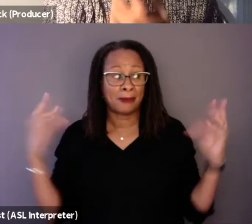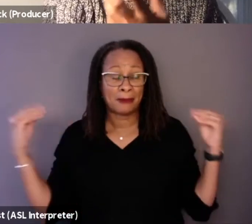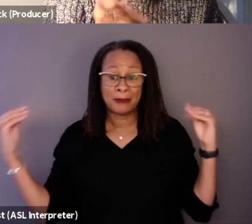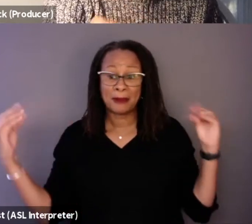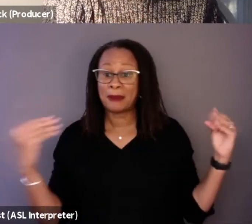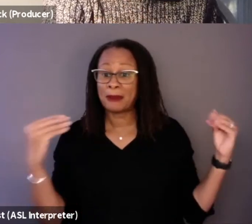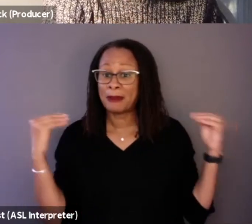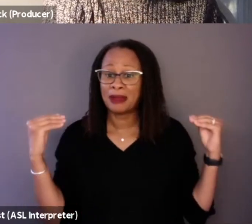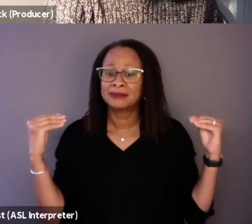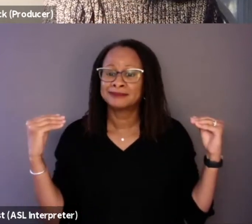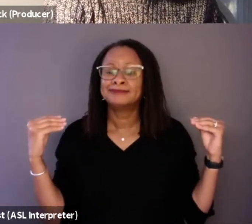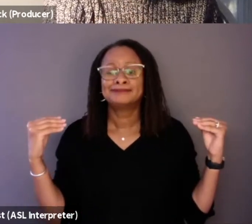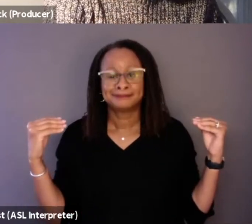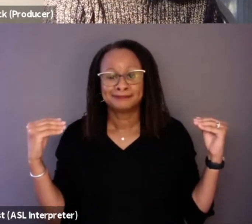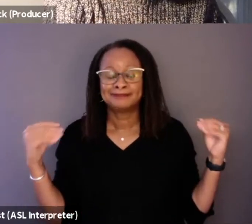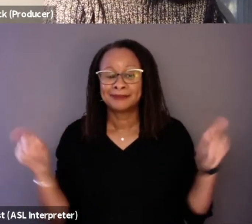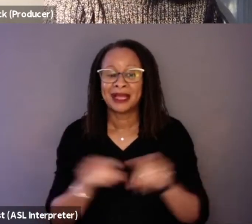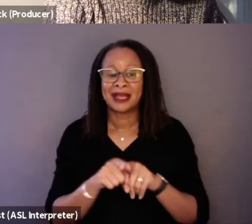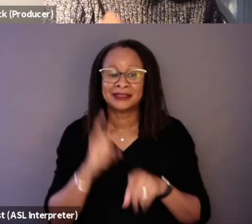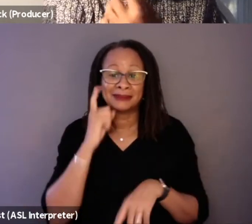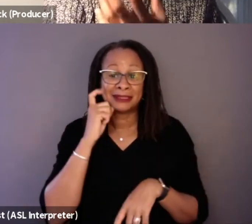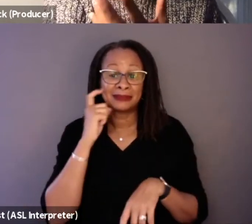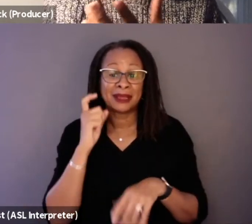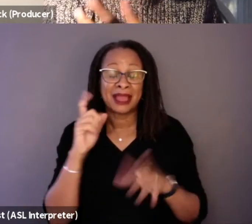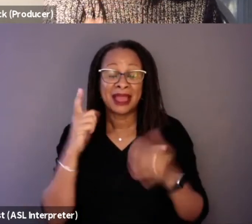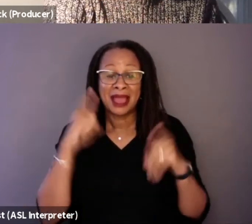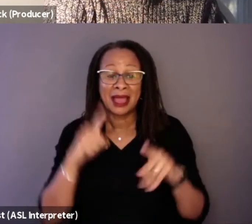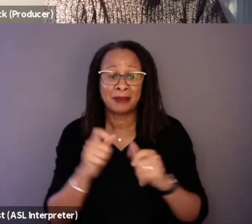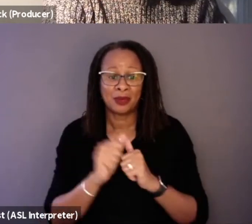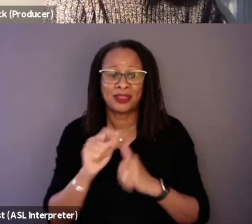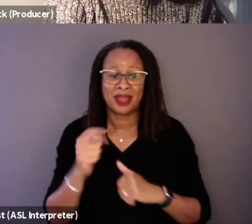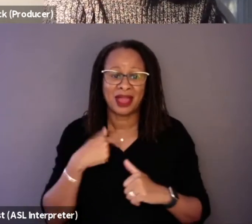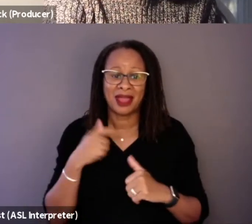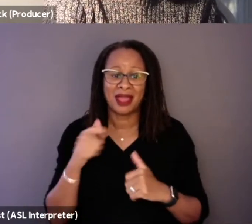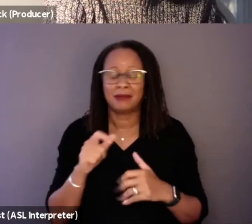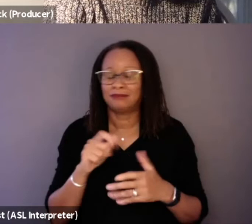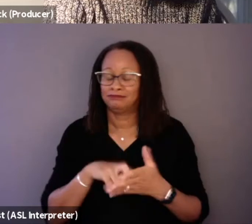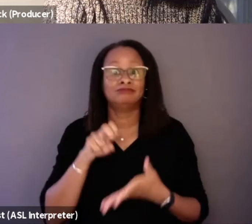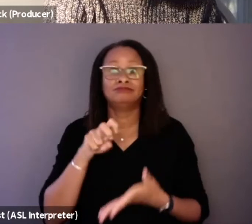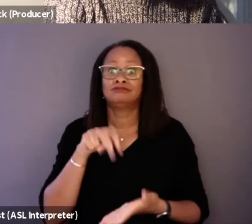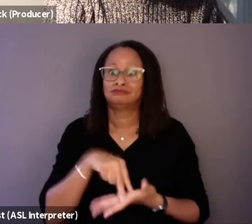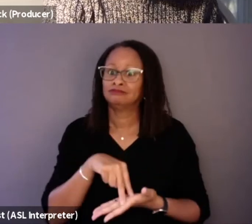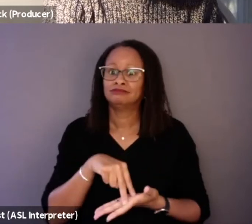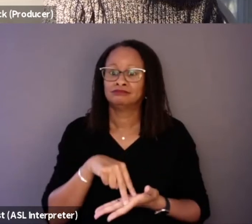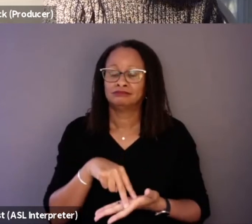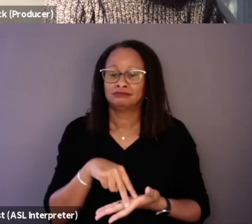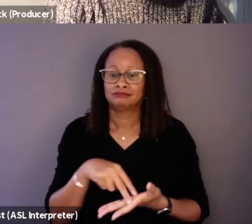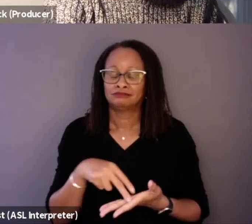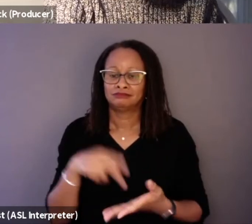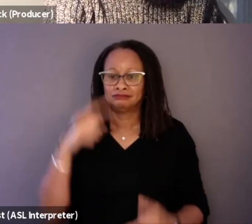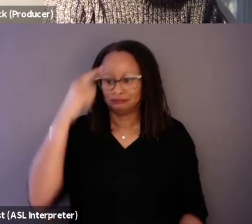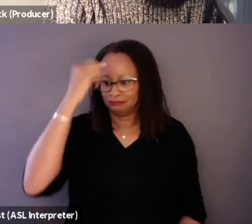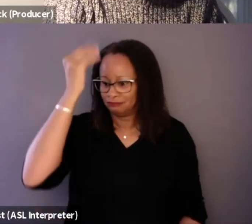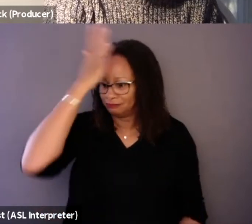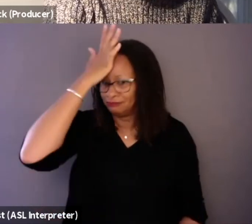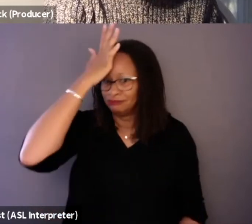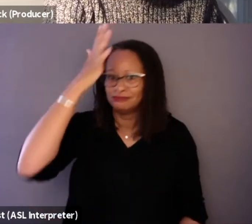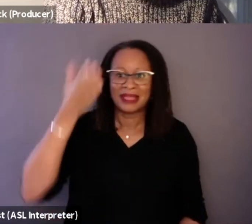I, as I suspect happened with everybody else, jackknifed out of bed and was like, my God, this